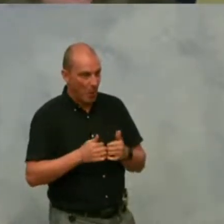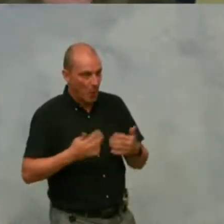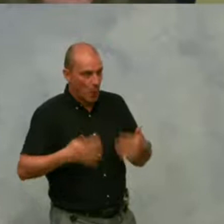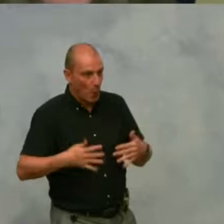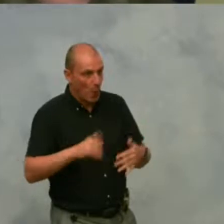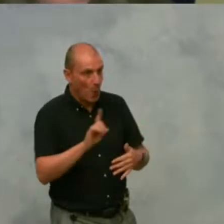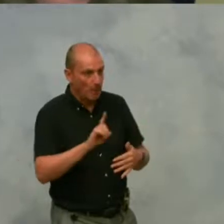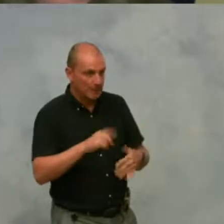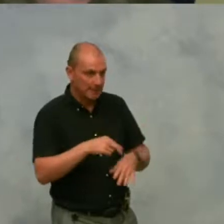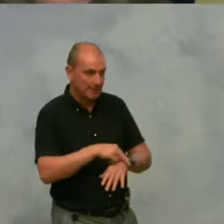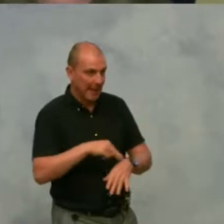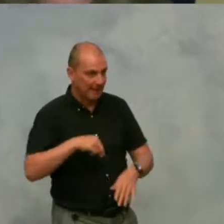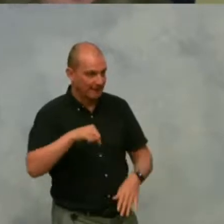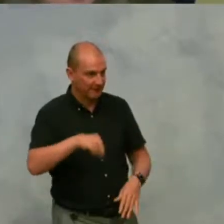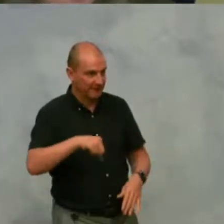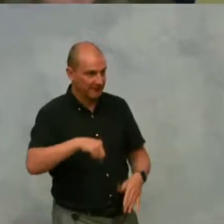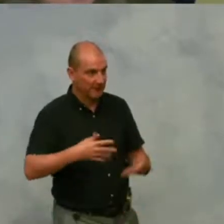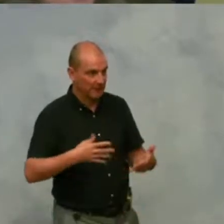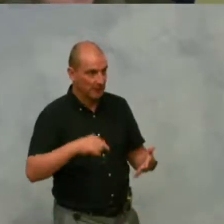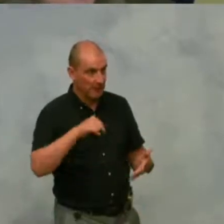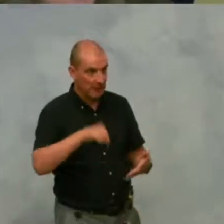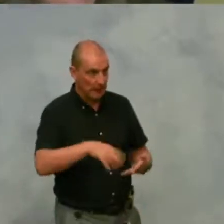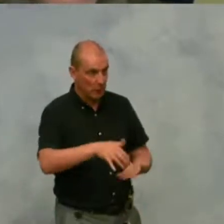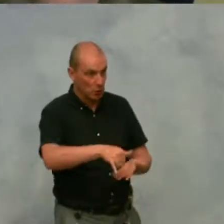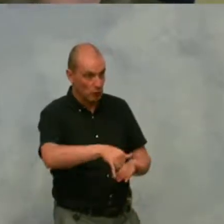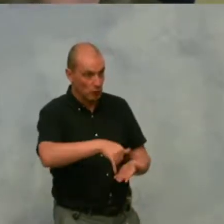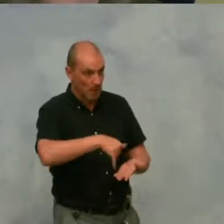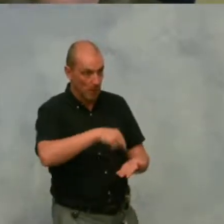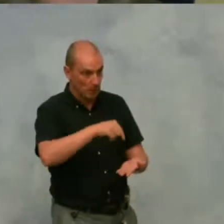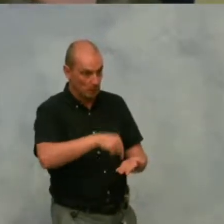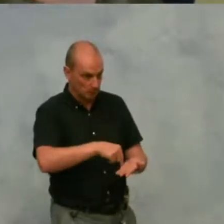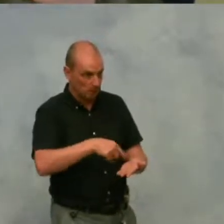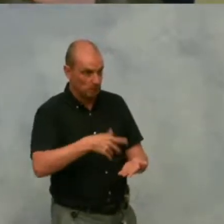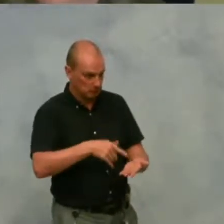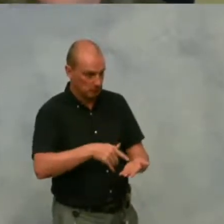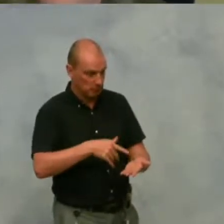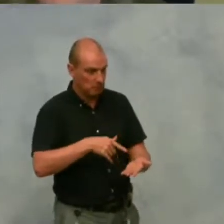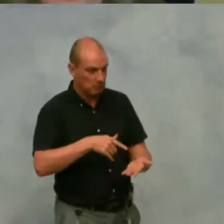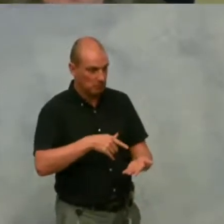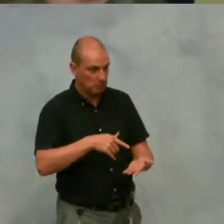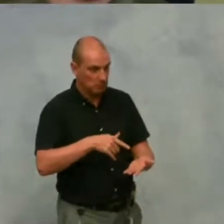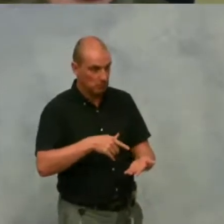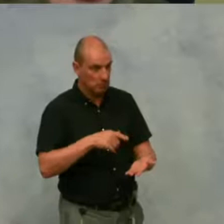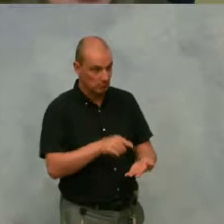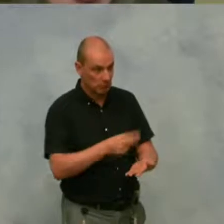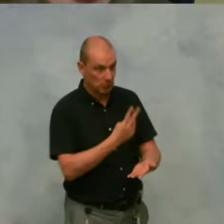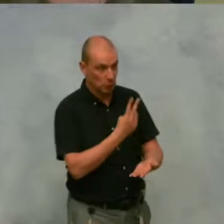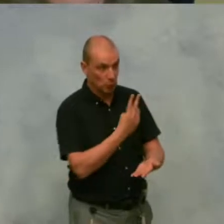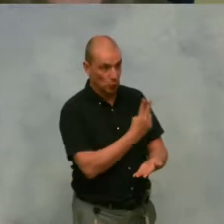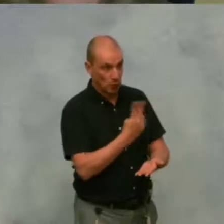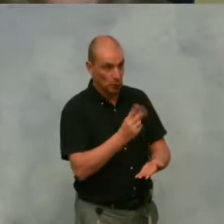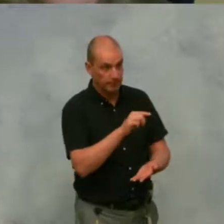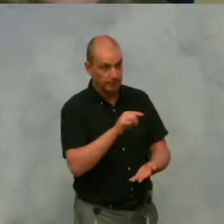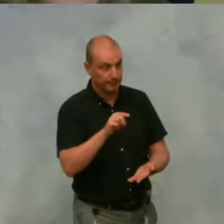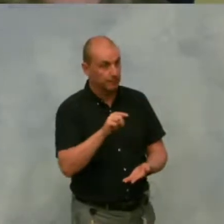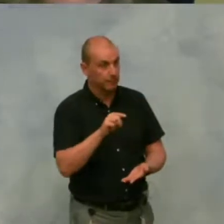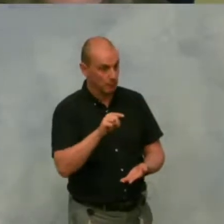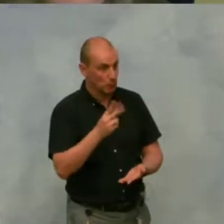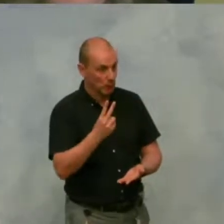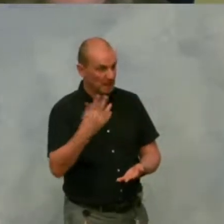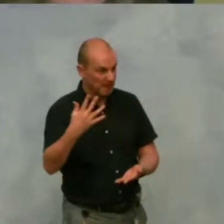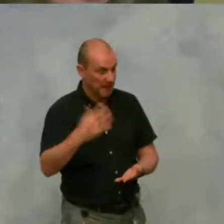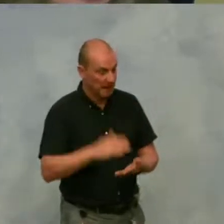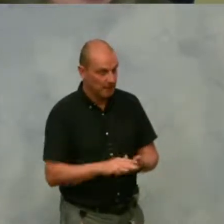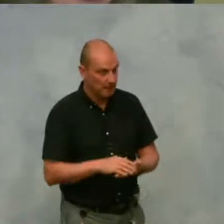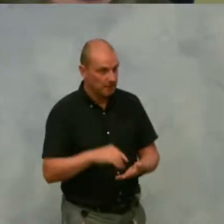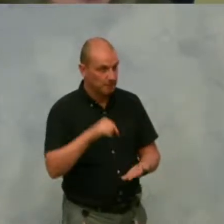this report takes you through the finance and corporate version of the workforce plan for 2022 to 25 and highlights our